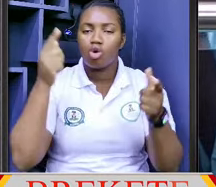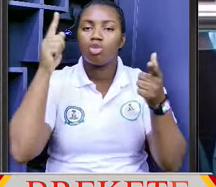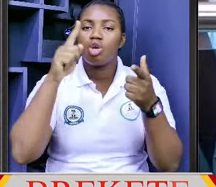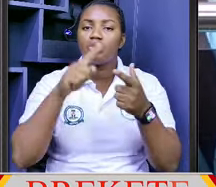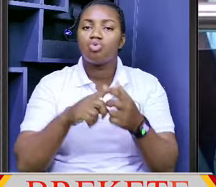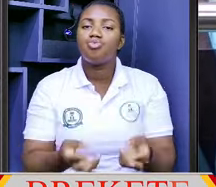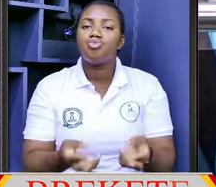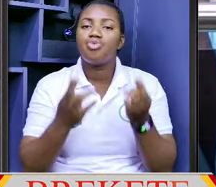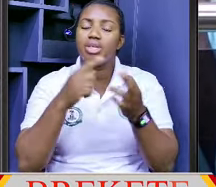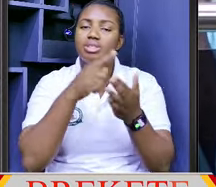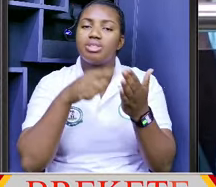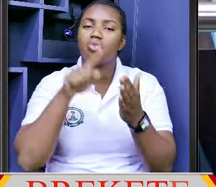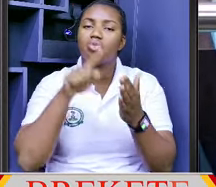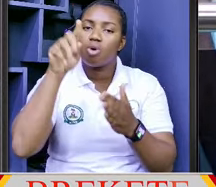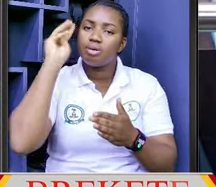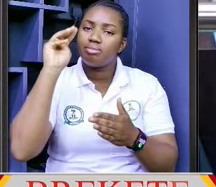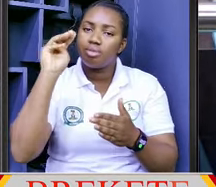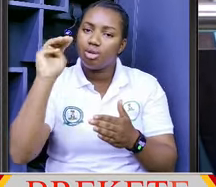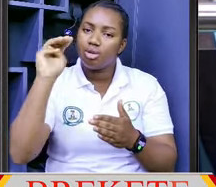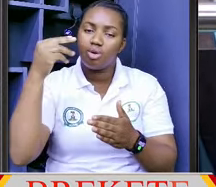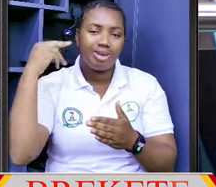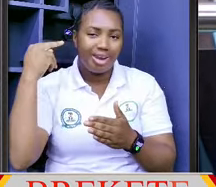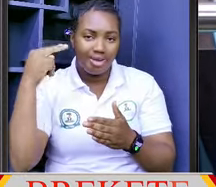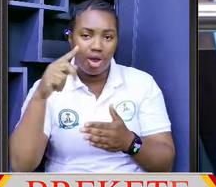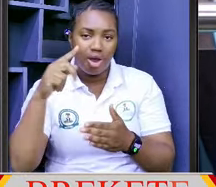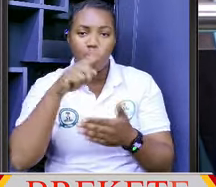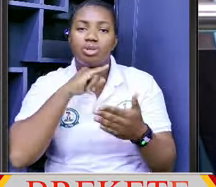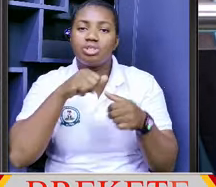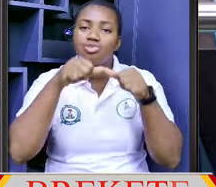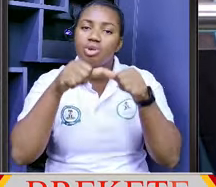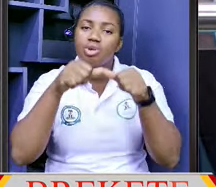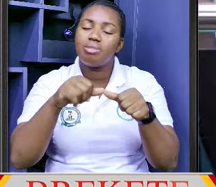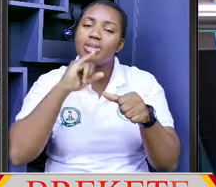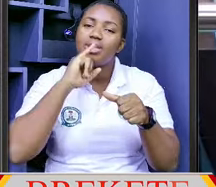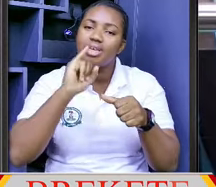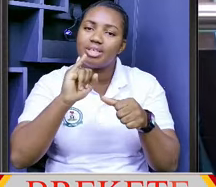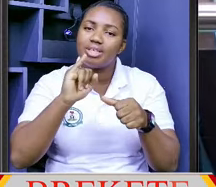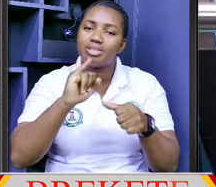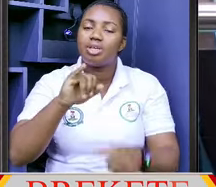just 250,000 naira, the account number now